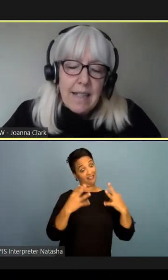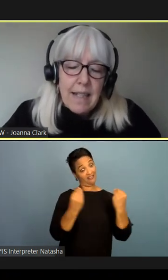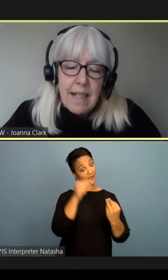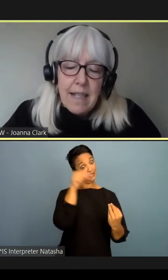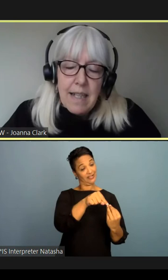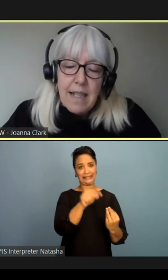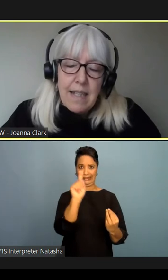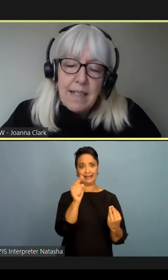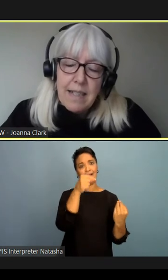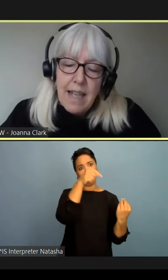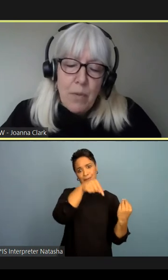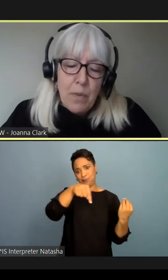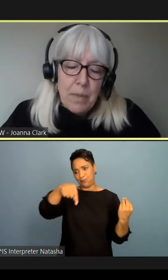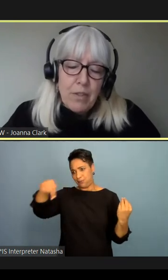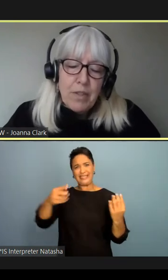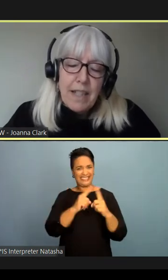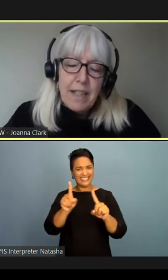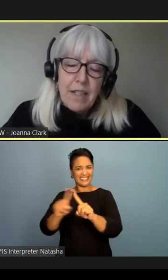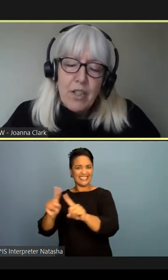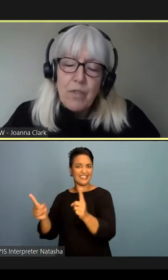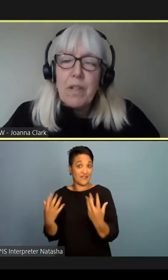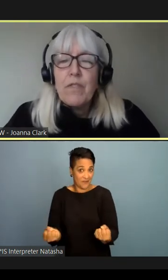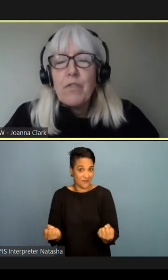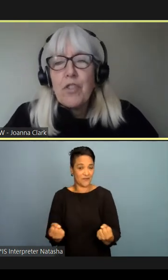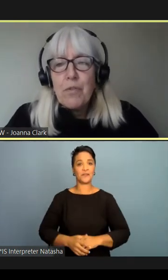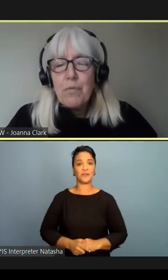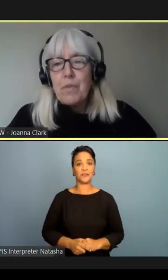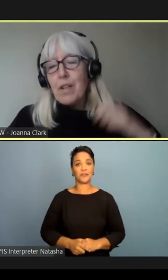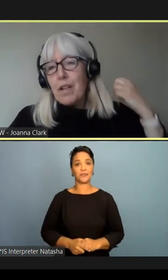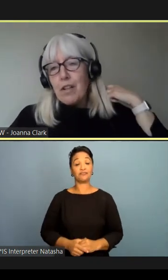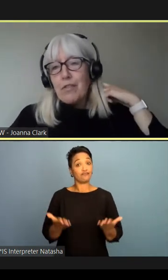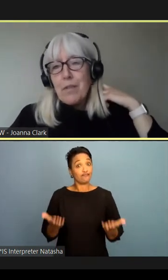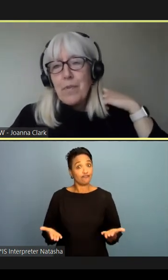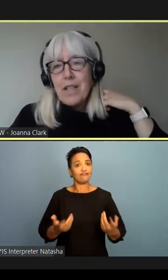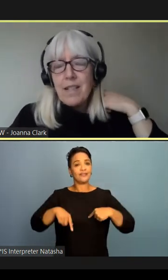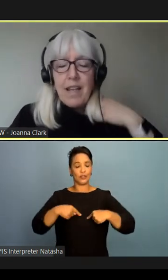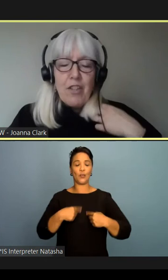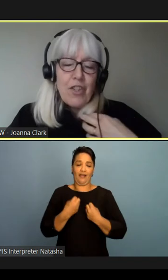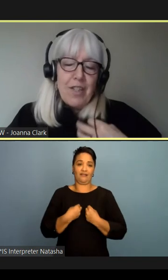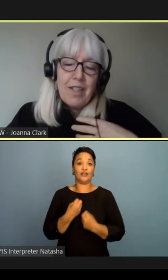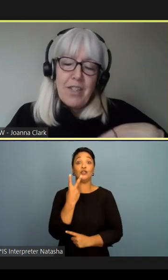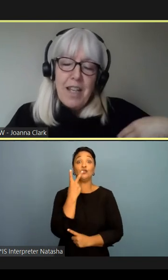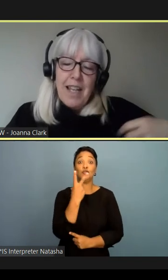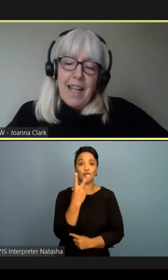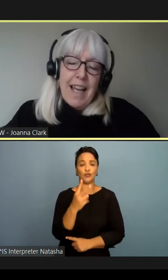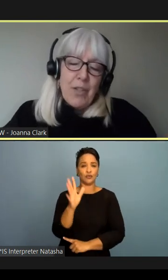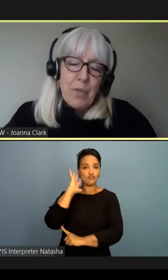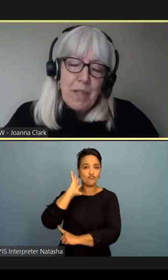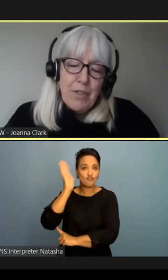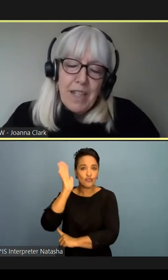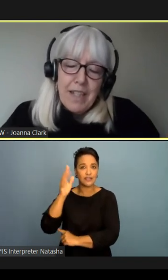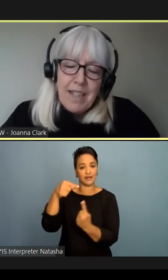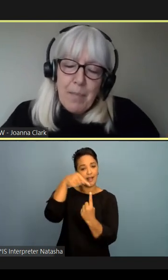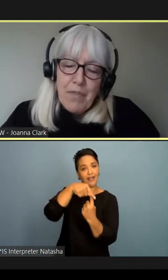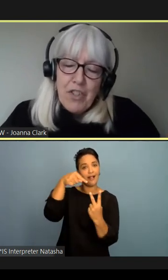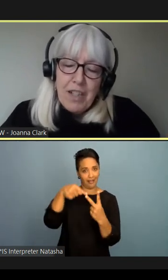And today we'll be looking at, we've got two great presentations, and we'll be